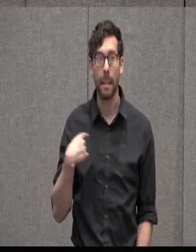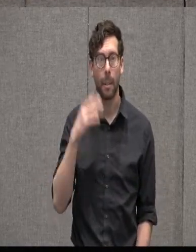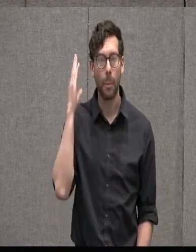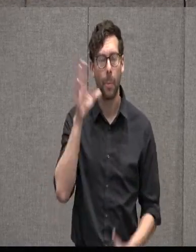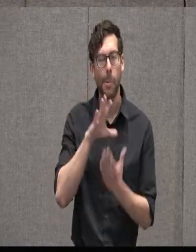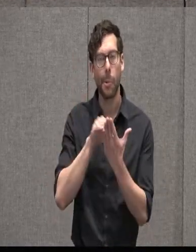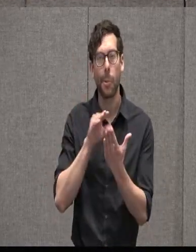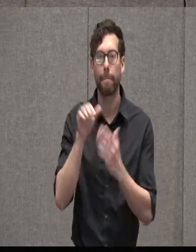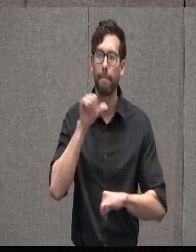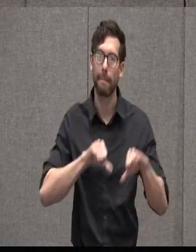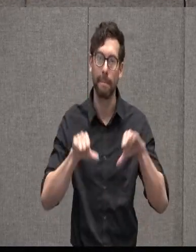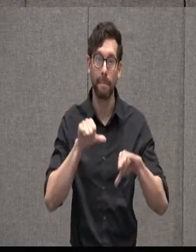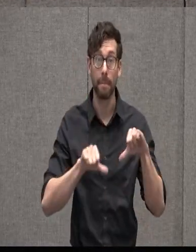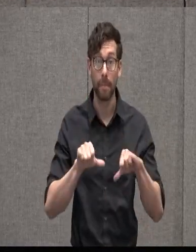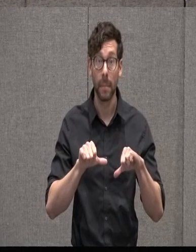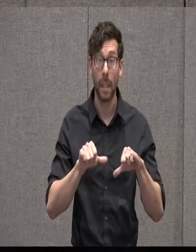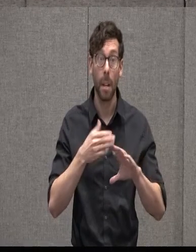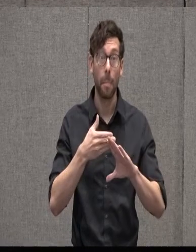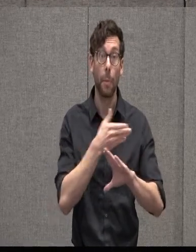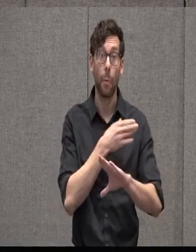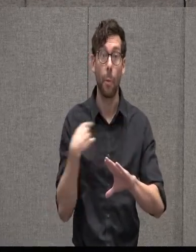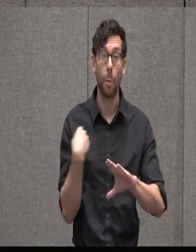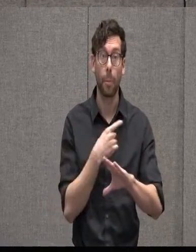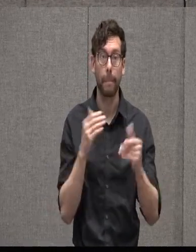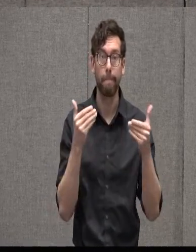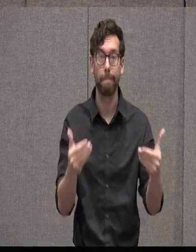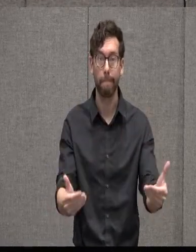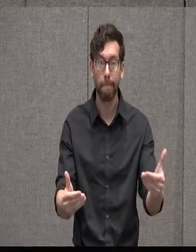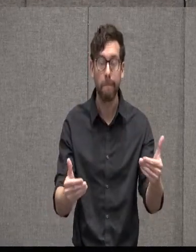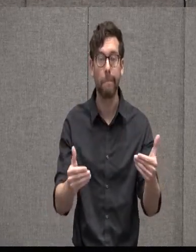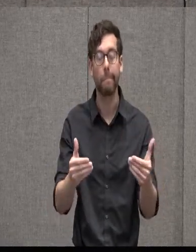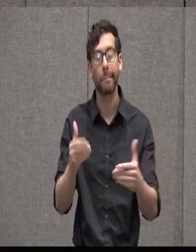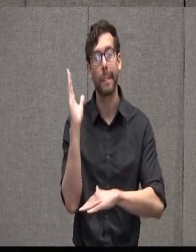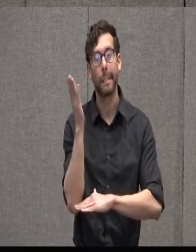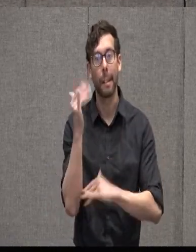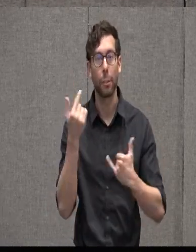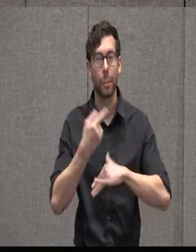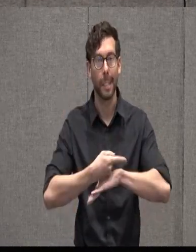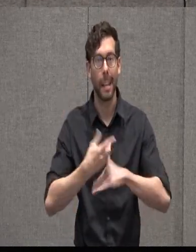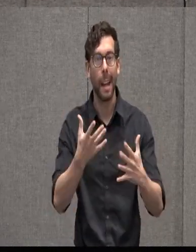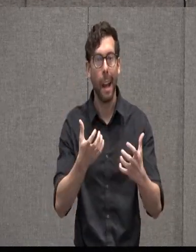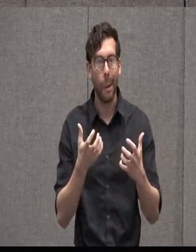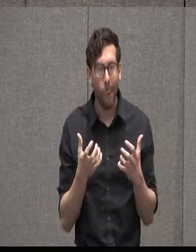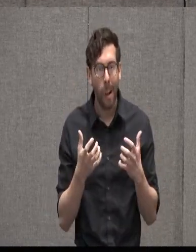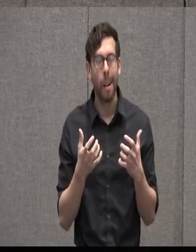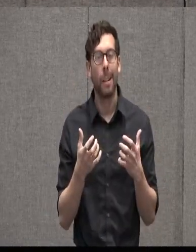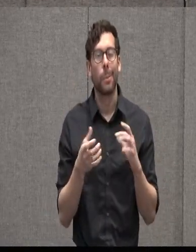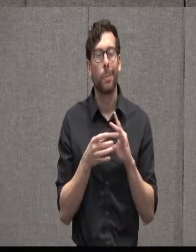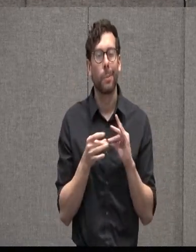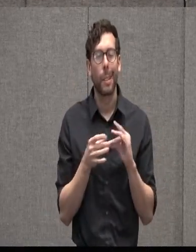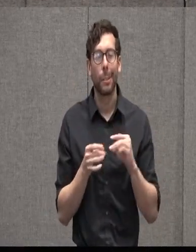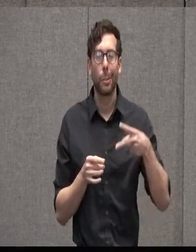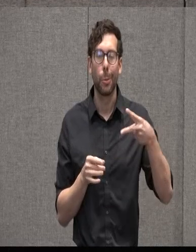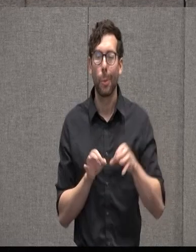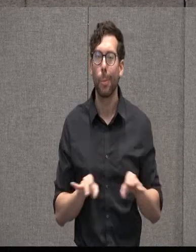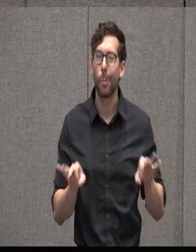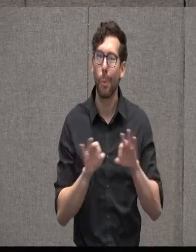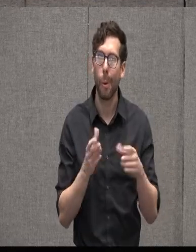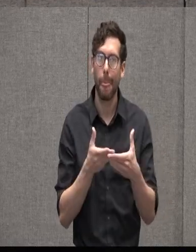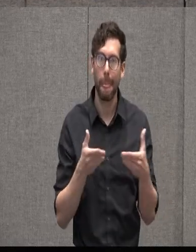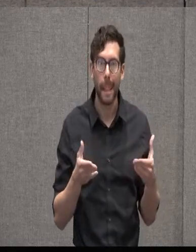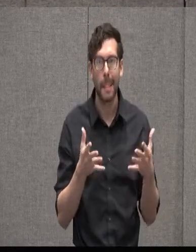Hello and welcome 4th and 5th graders. My name is Mrs. B and we're going to talk about science. Before we get started with